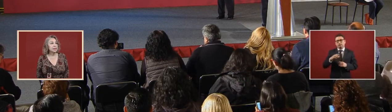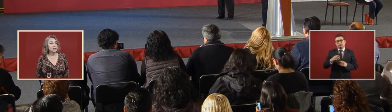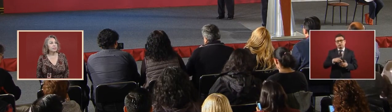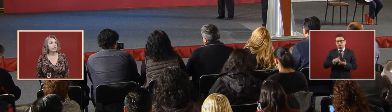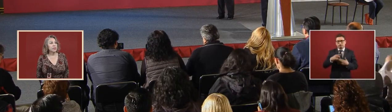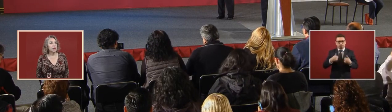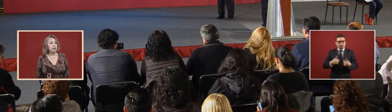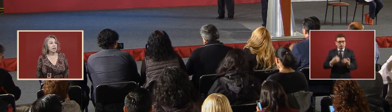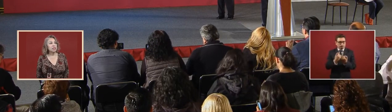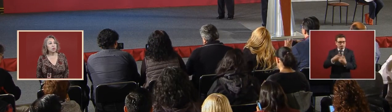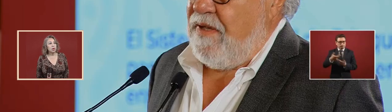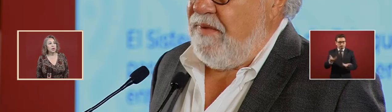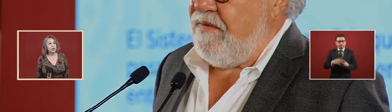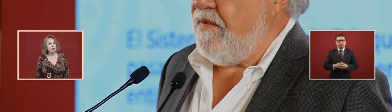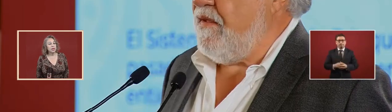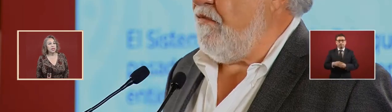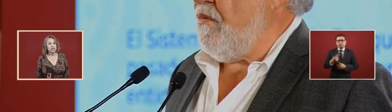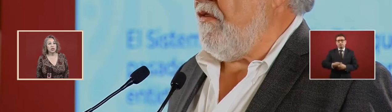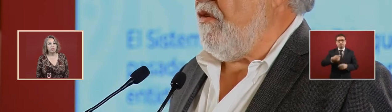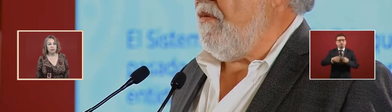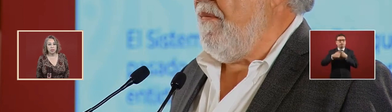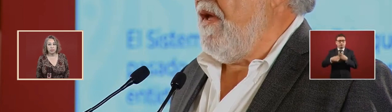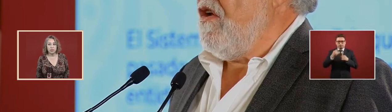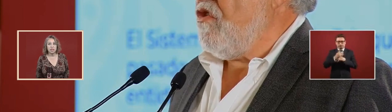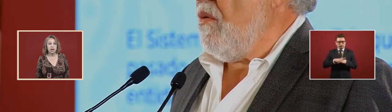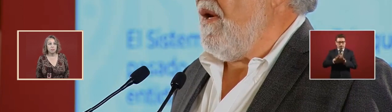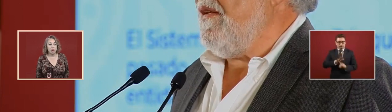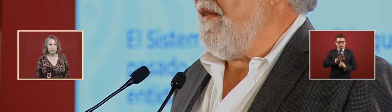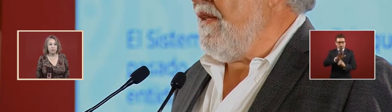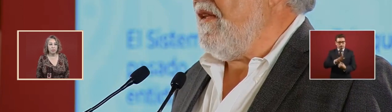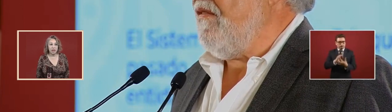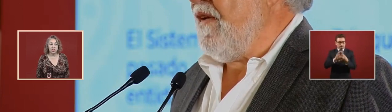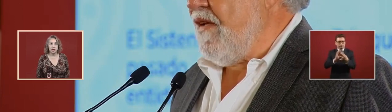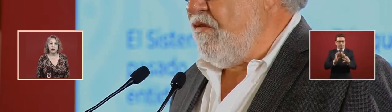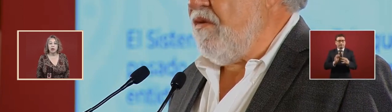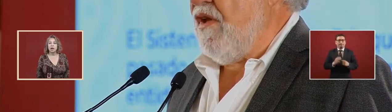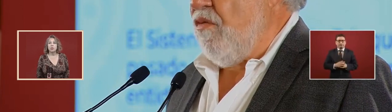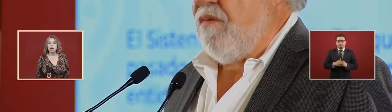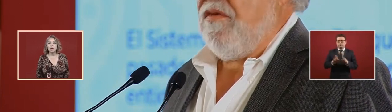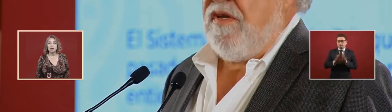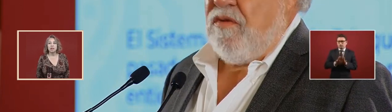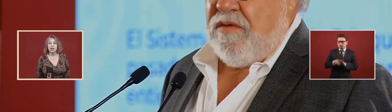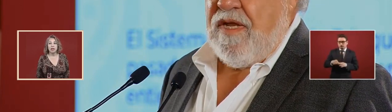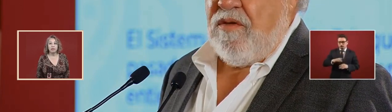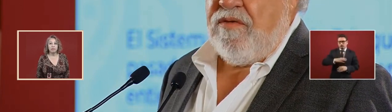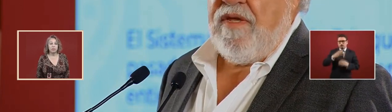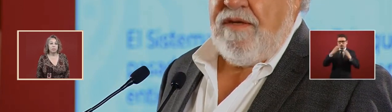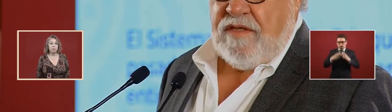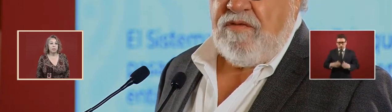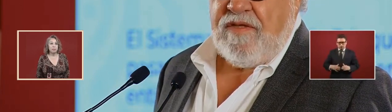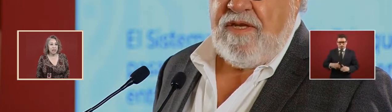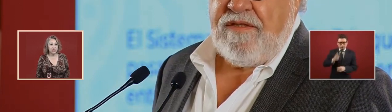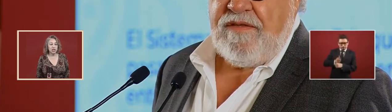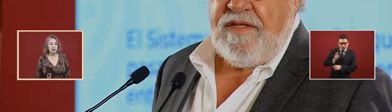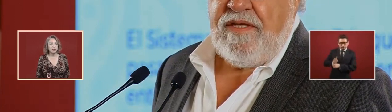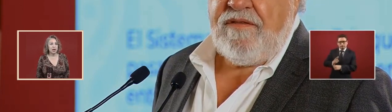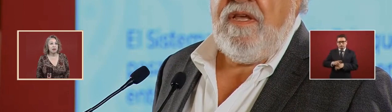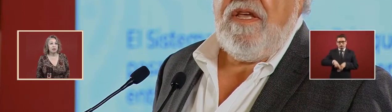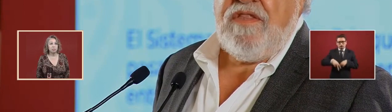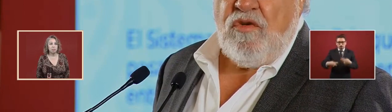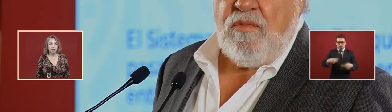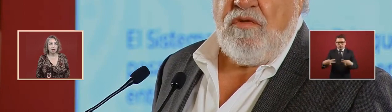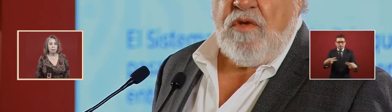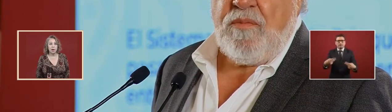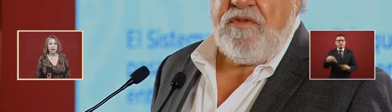organizations. Vamos a dar cuenta and por so we're going to let you know for the first time information regarding the information